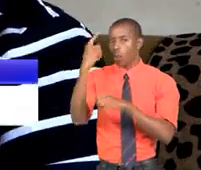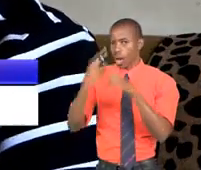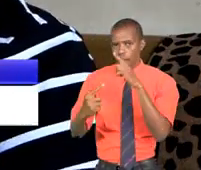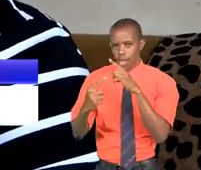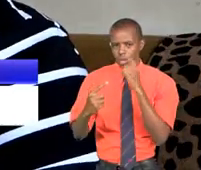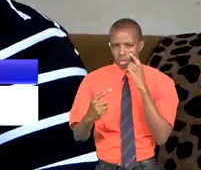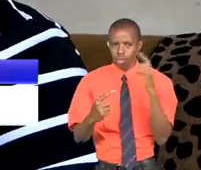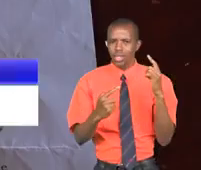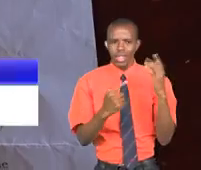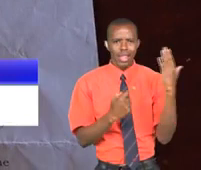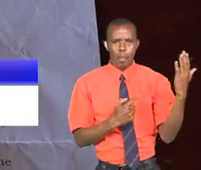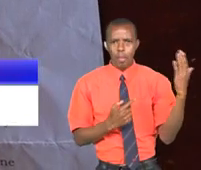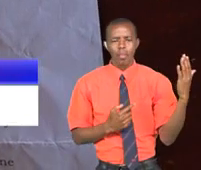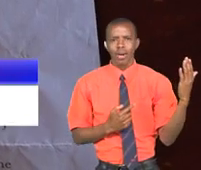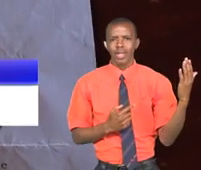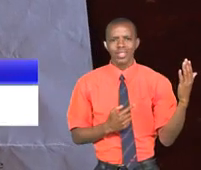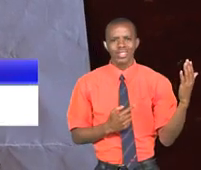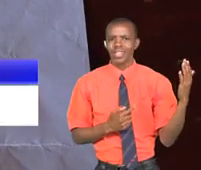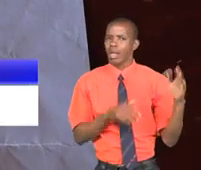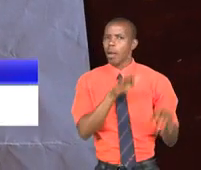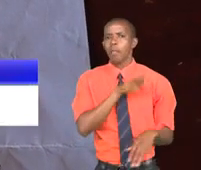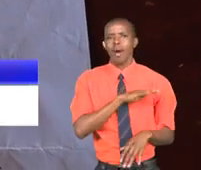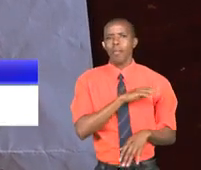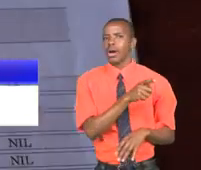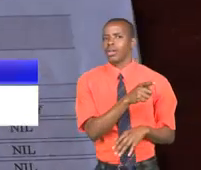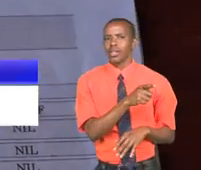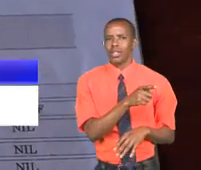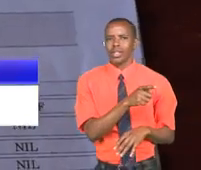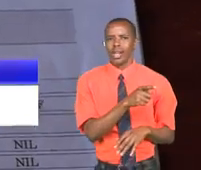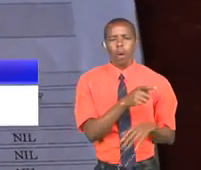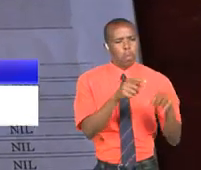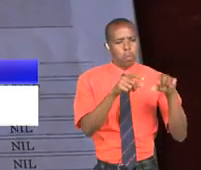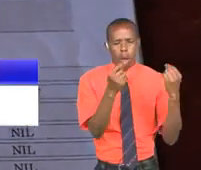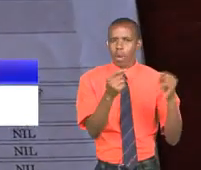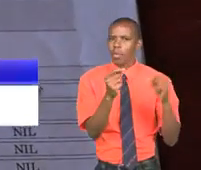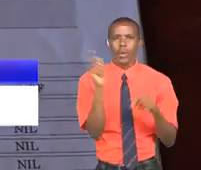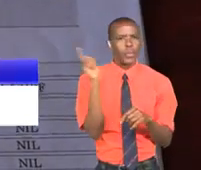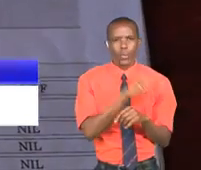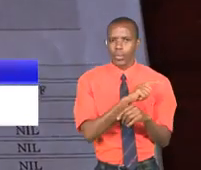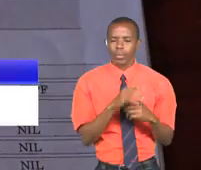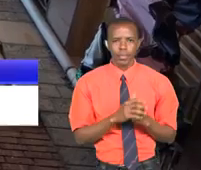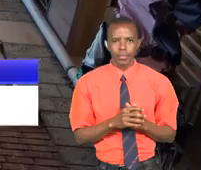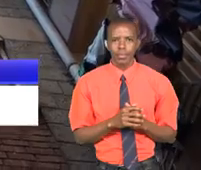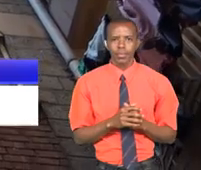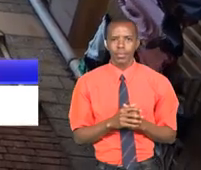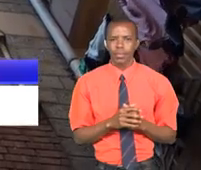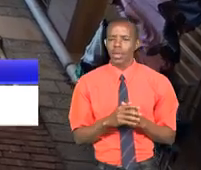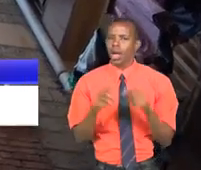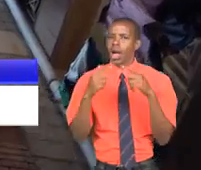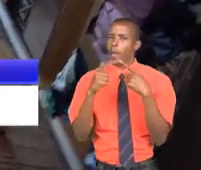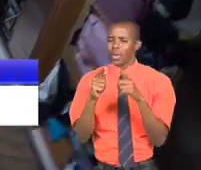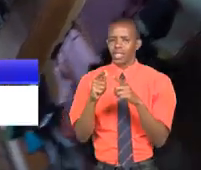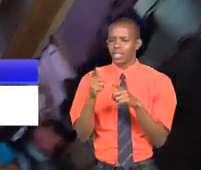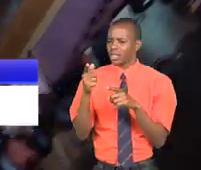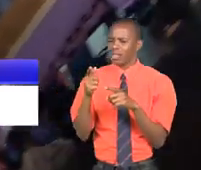mtoto ukiangalia makaratasi, amekuwa ni kama mama. Amemharibu kabisa. But what makes a